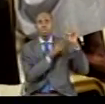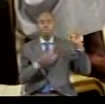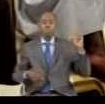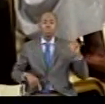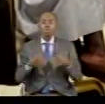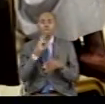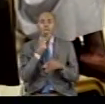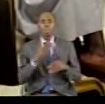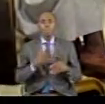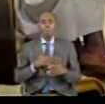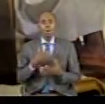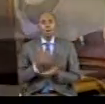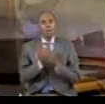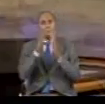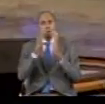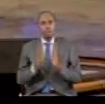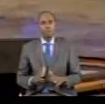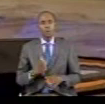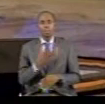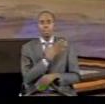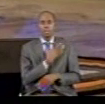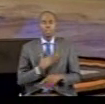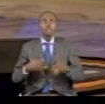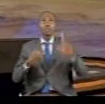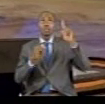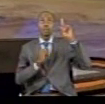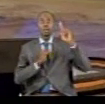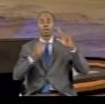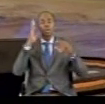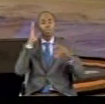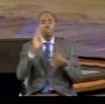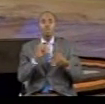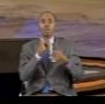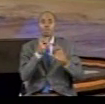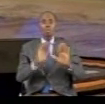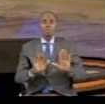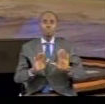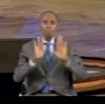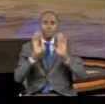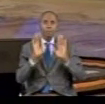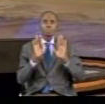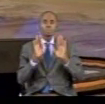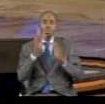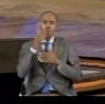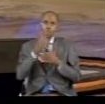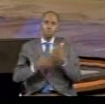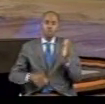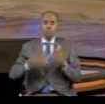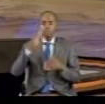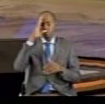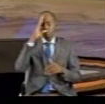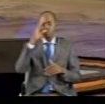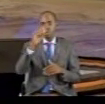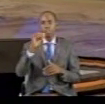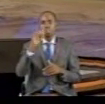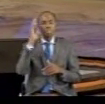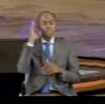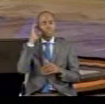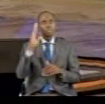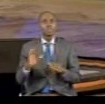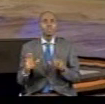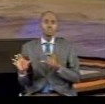helper, and I will not fear what man shall